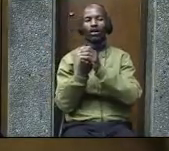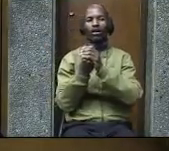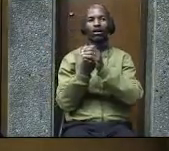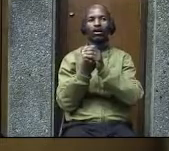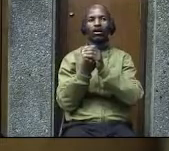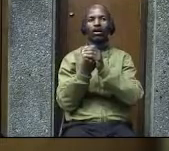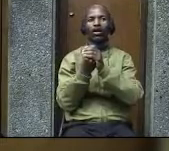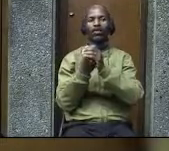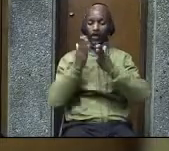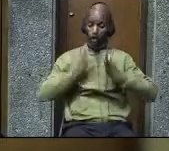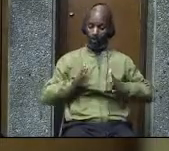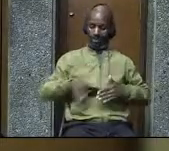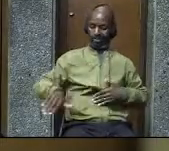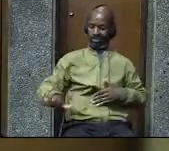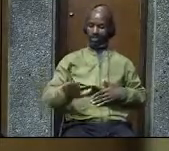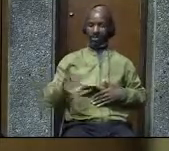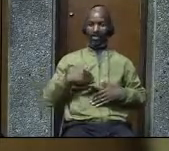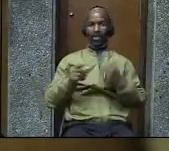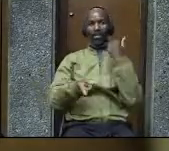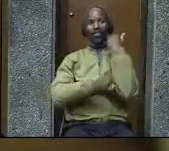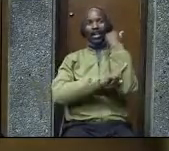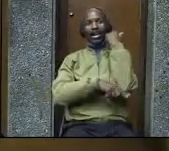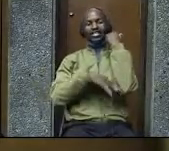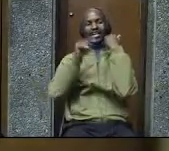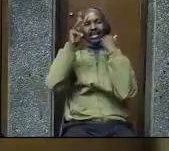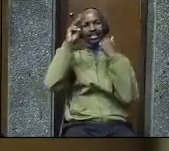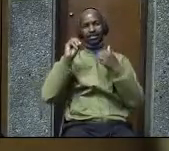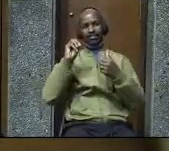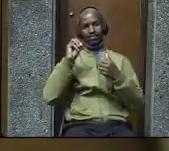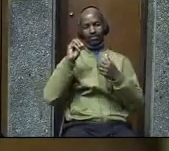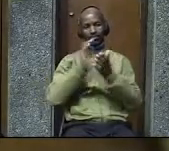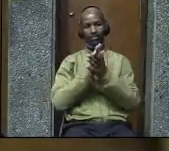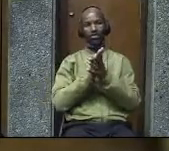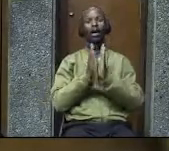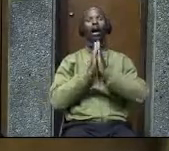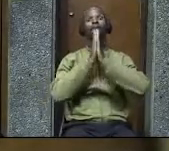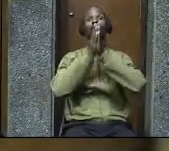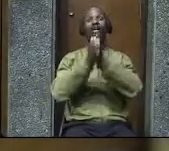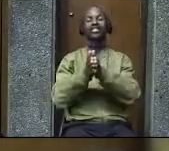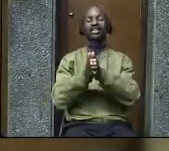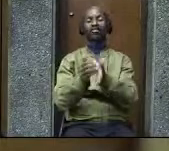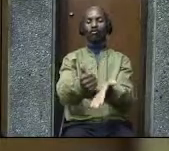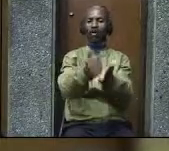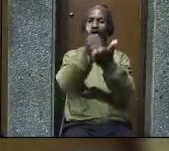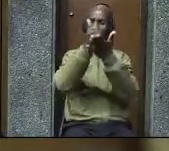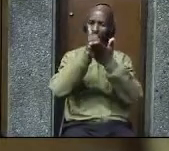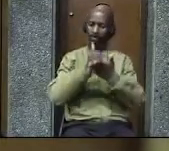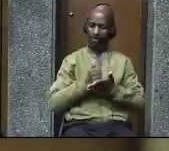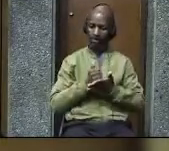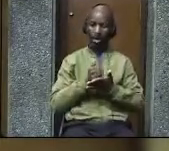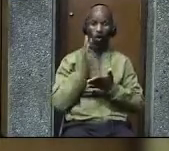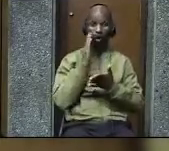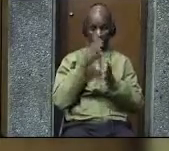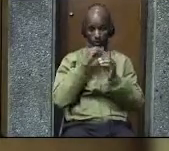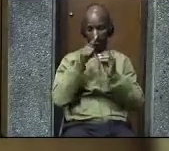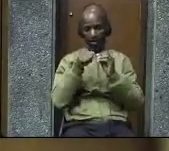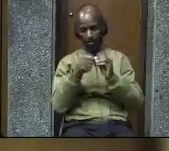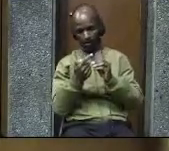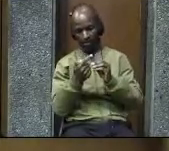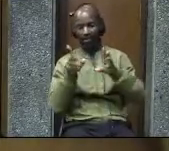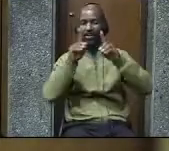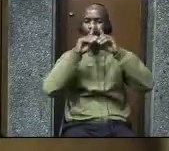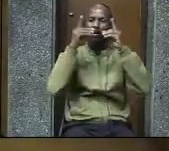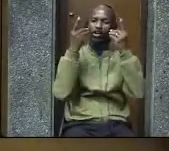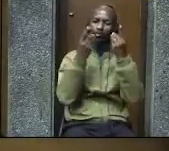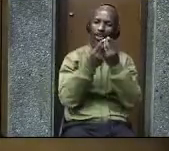ke di human settlement. My last item is that ke kopa thuso. When it comes to